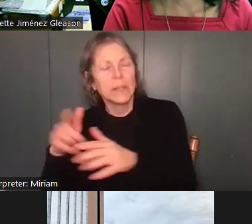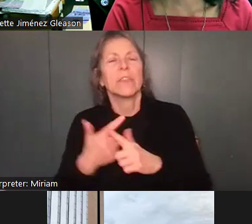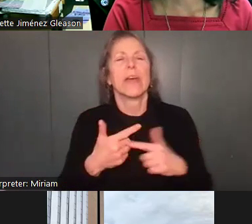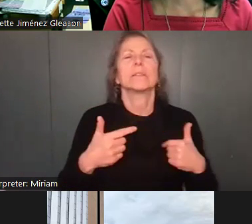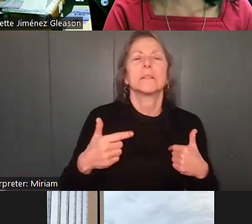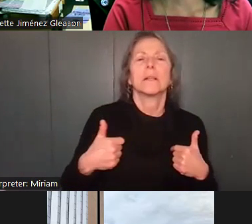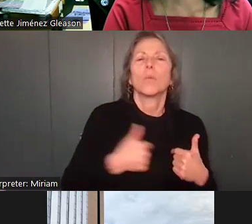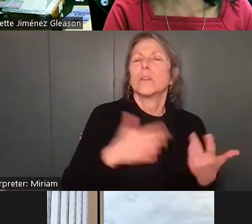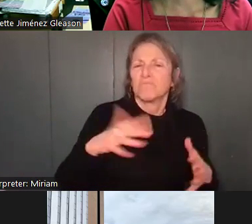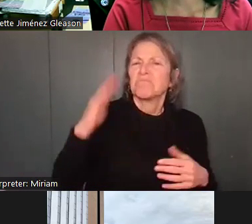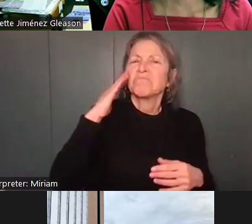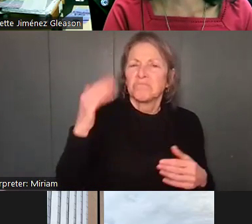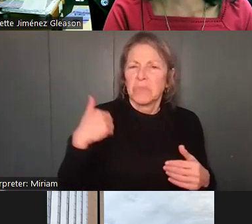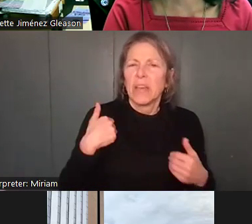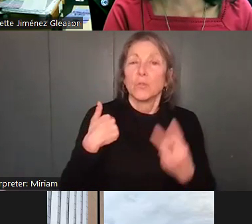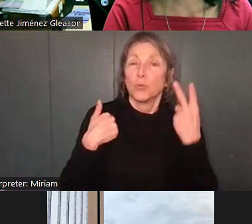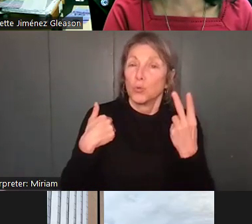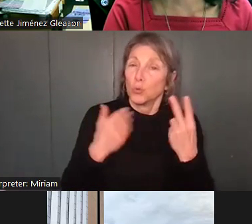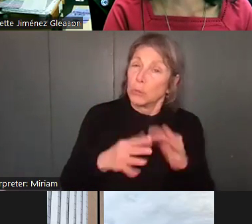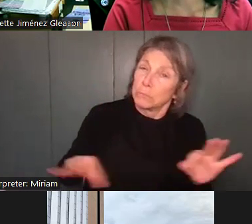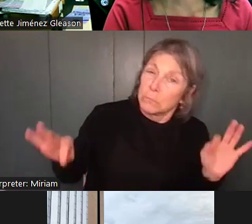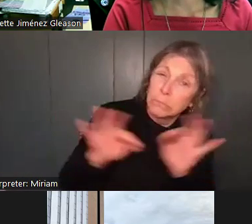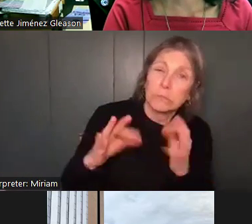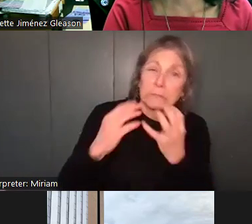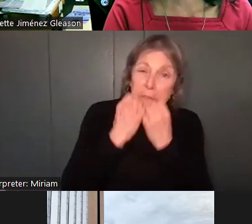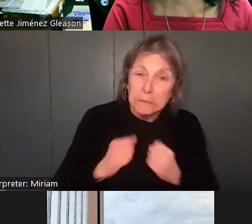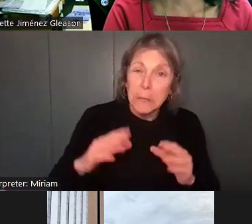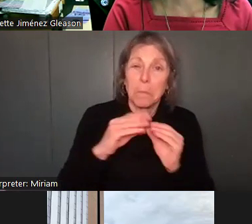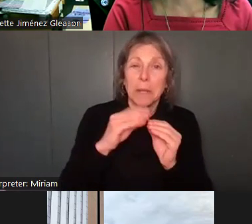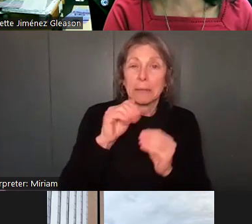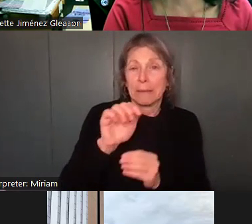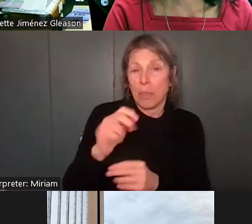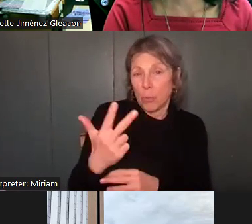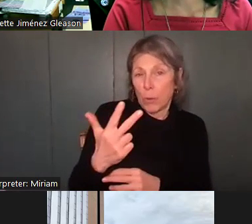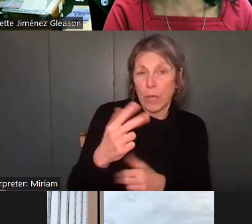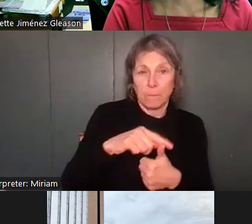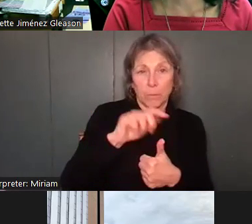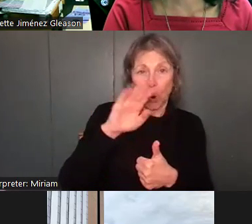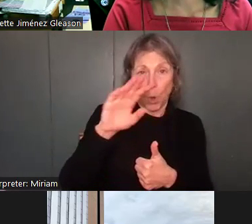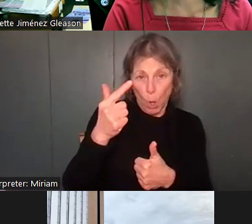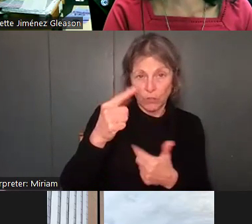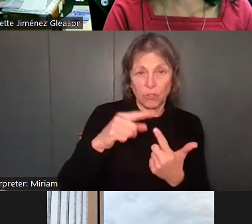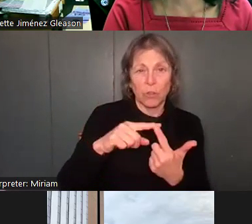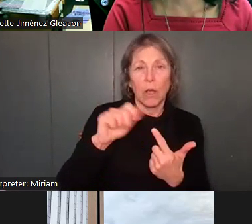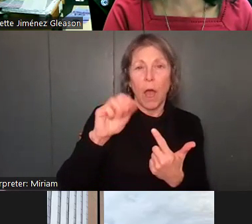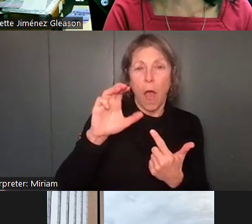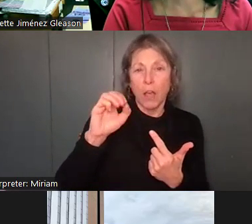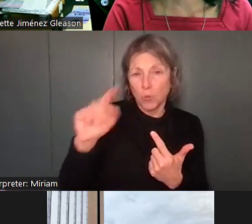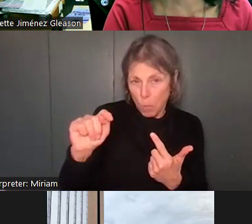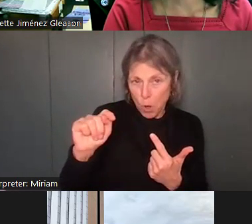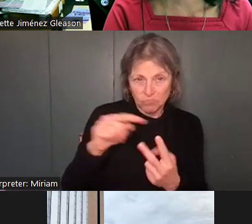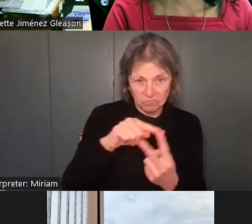that there are 2 critical meetings for AC3. It's around August and October when we're doing